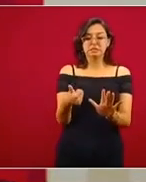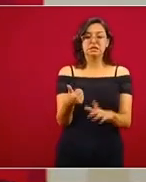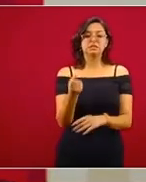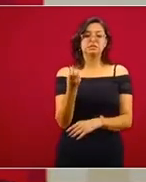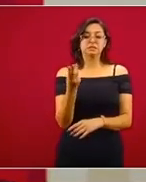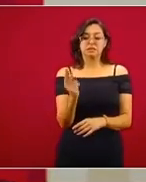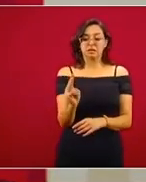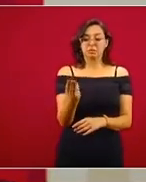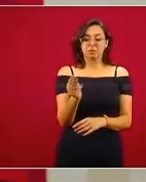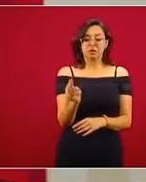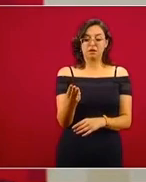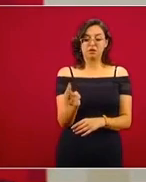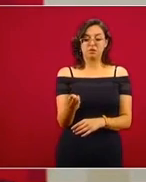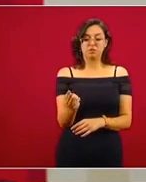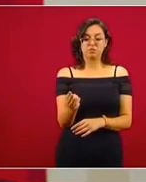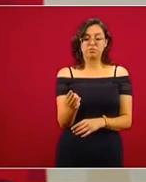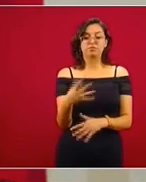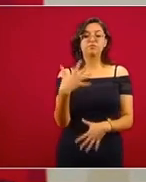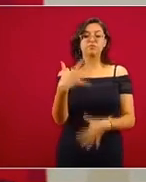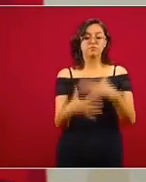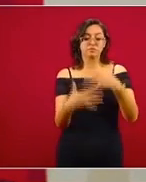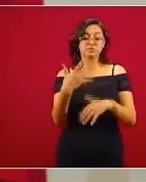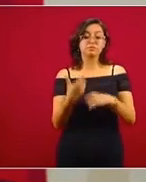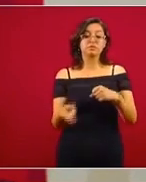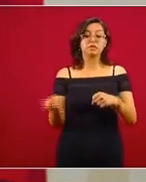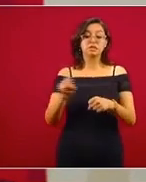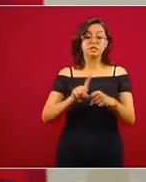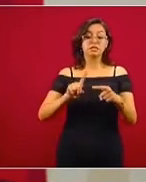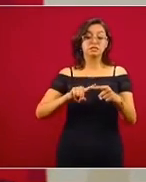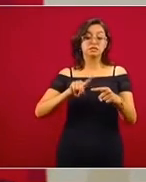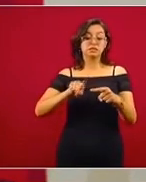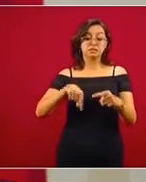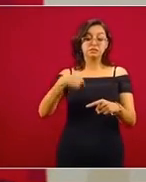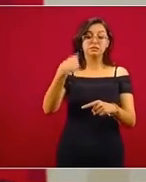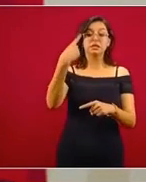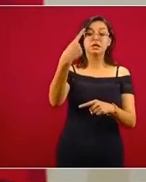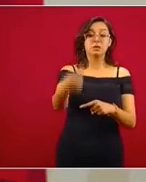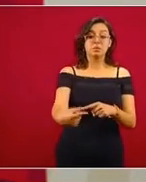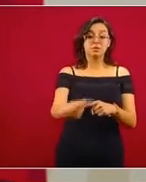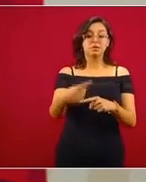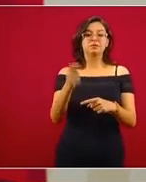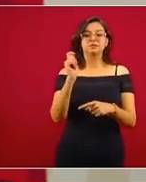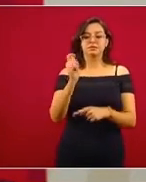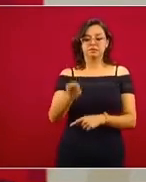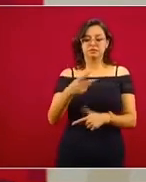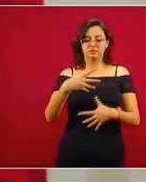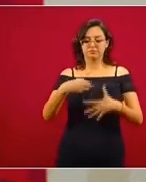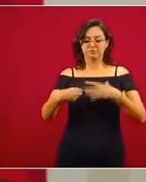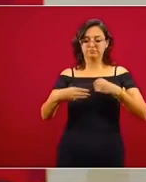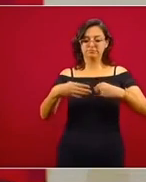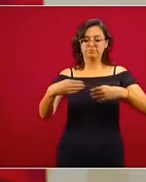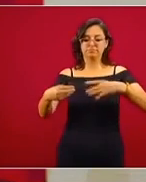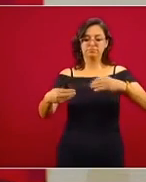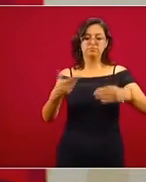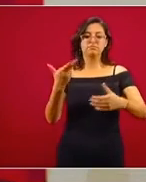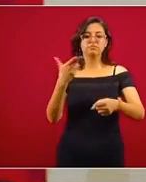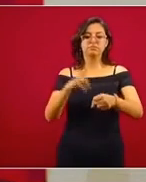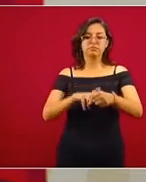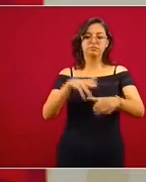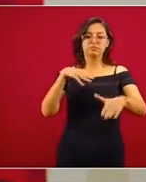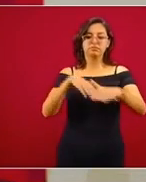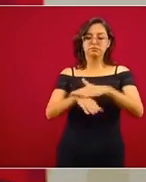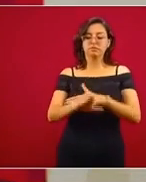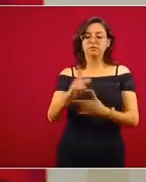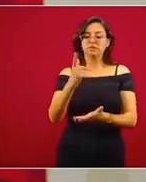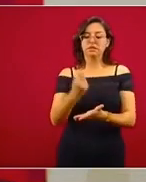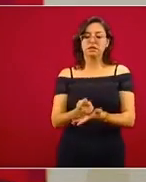de mayo, and then y 15 days 15 días later, después after the del punto highest máximo number of de people personas hospitalizadas en hospitalized terapia in